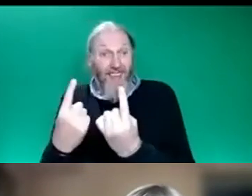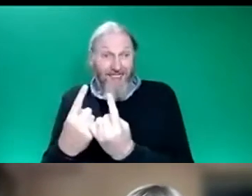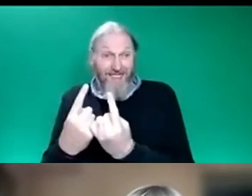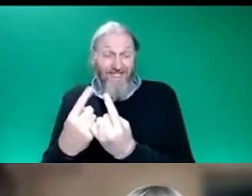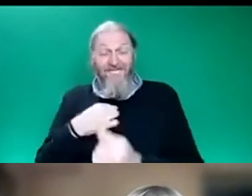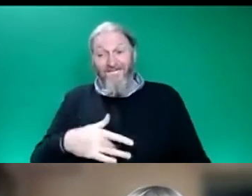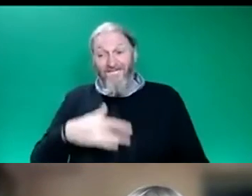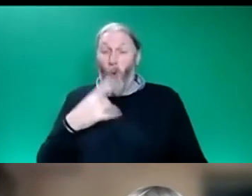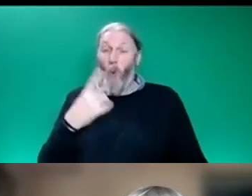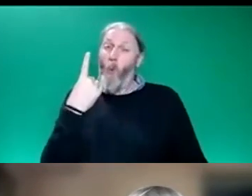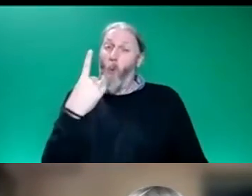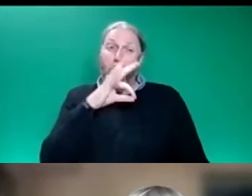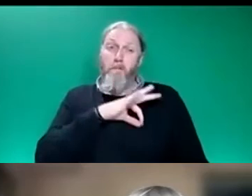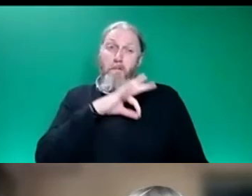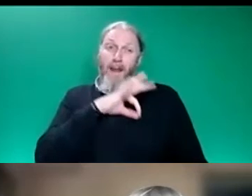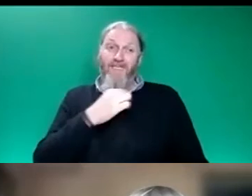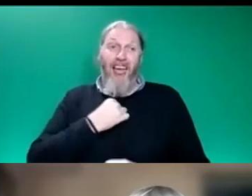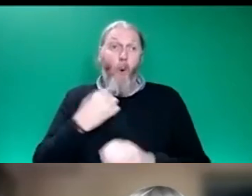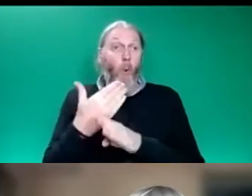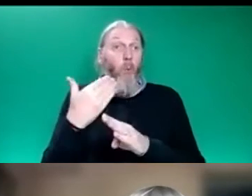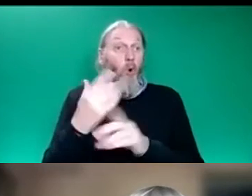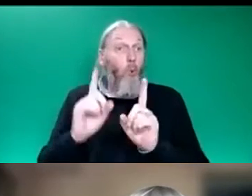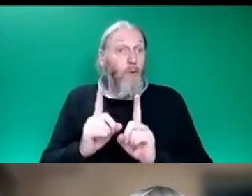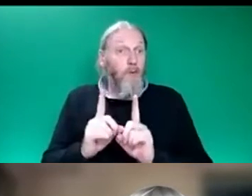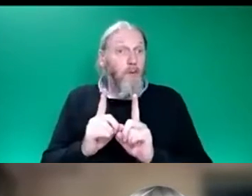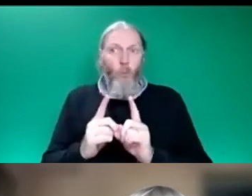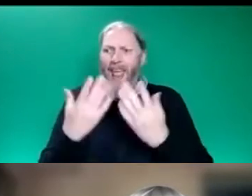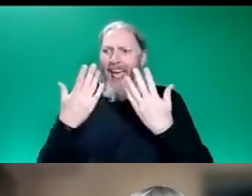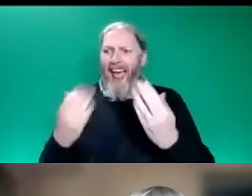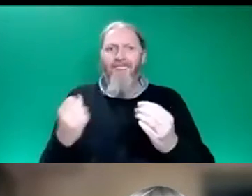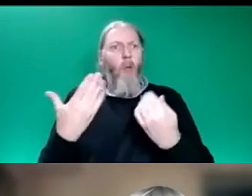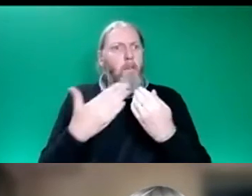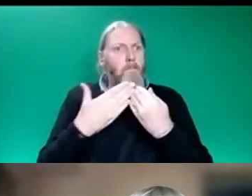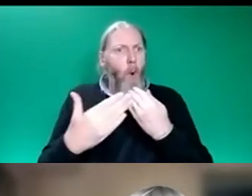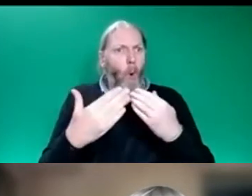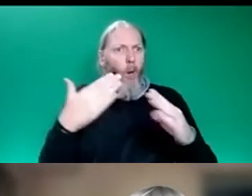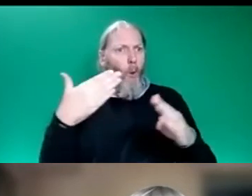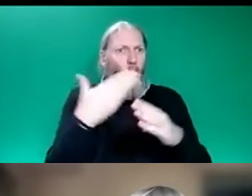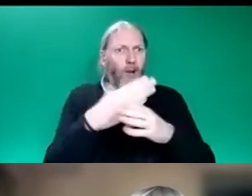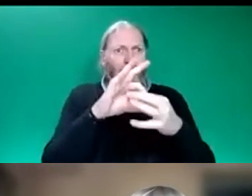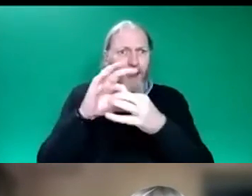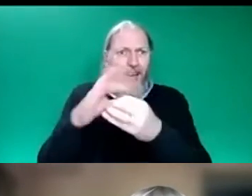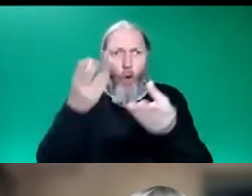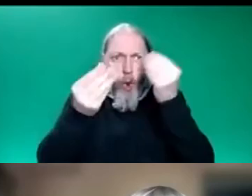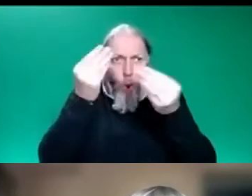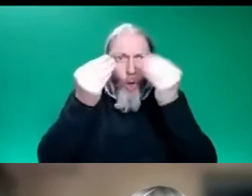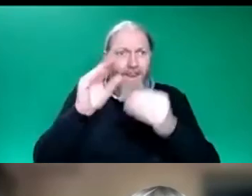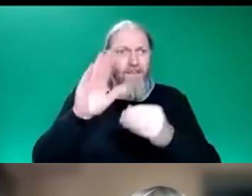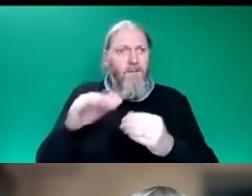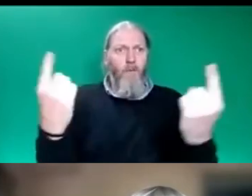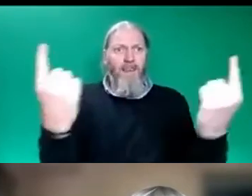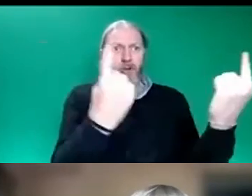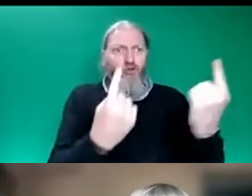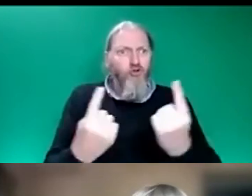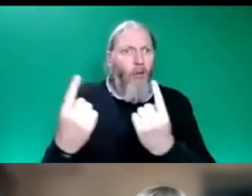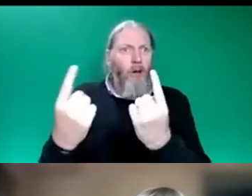have seen happen is a real element of intersectionality. So learning from the range of partners within the group,